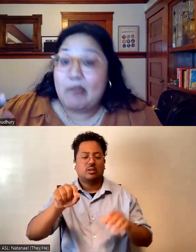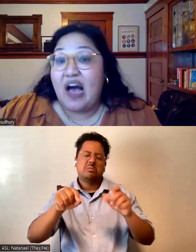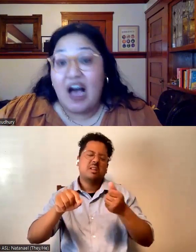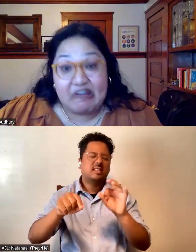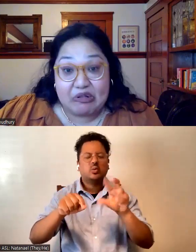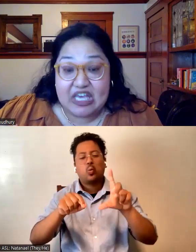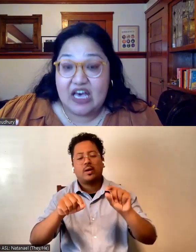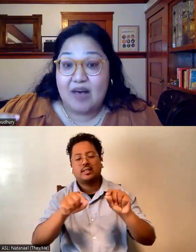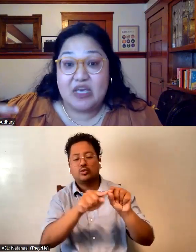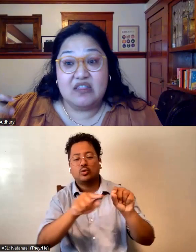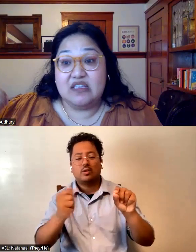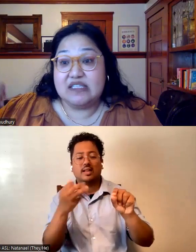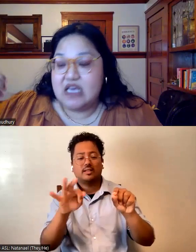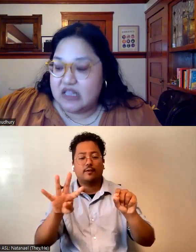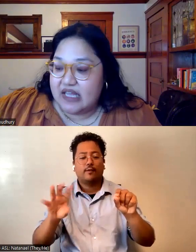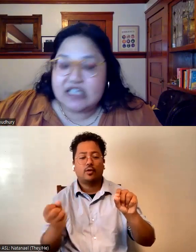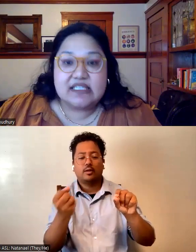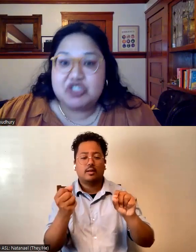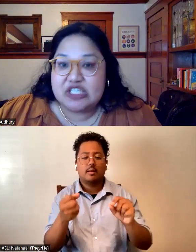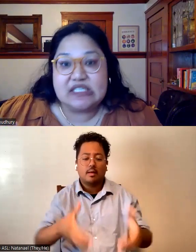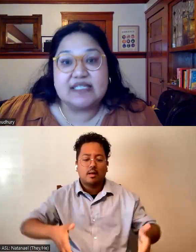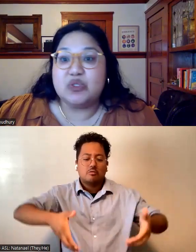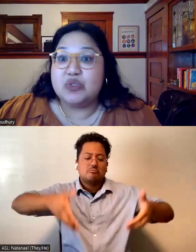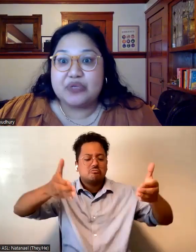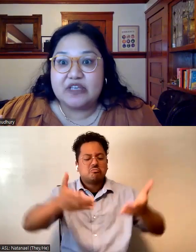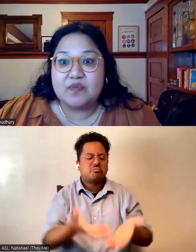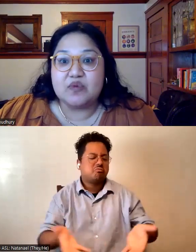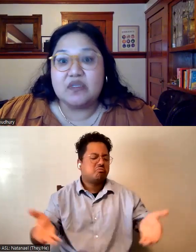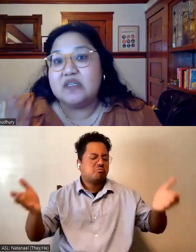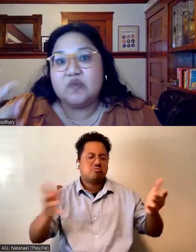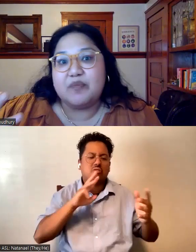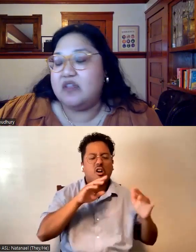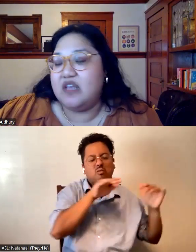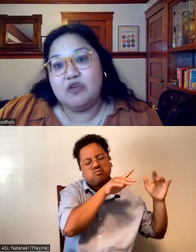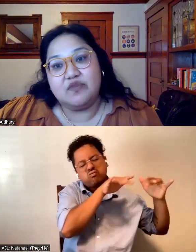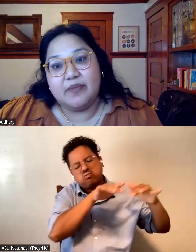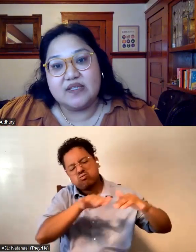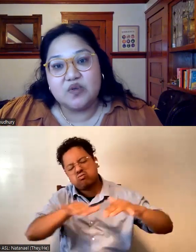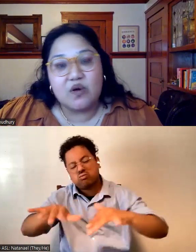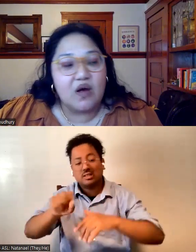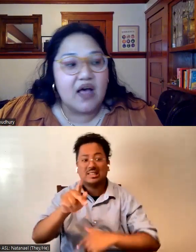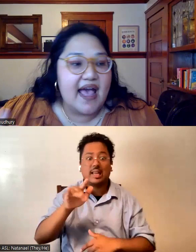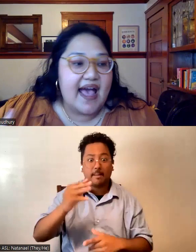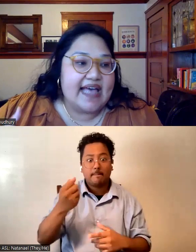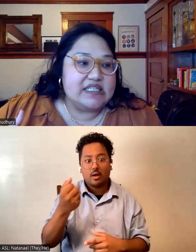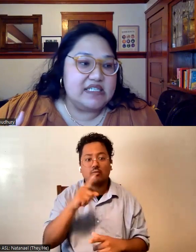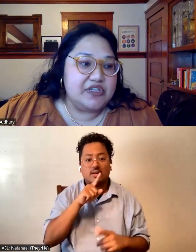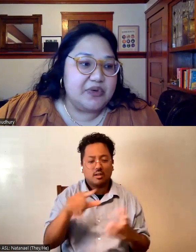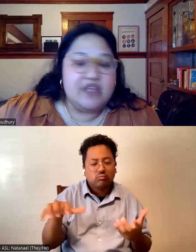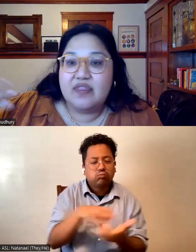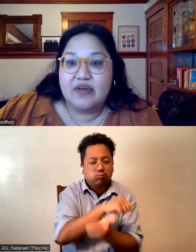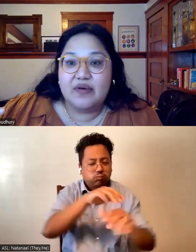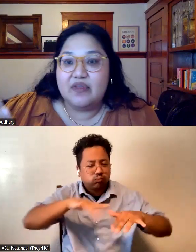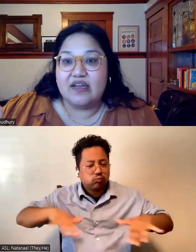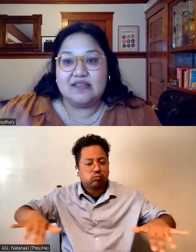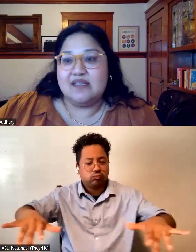and pile up in these like ditches and streams, really disrupting the image of the pastoral. And, you know,